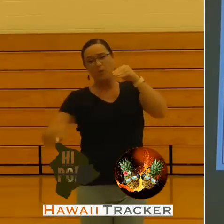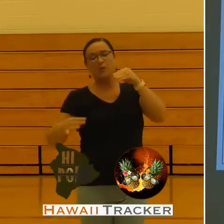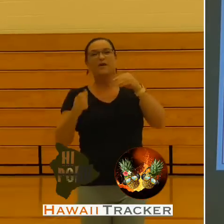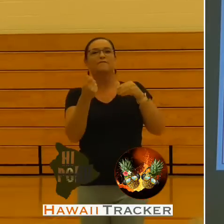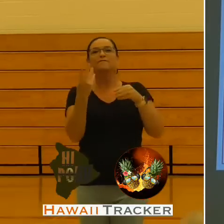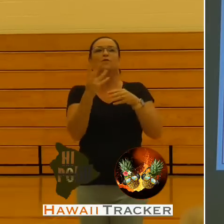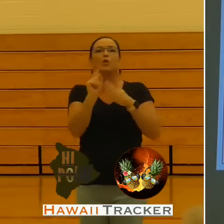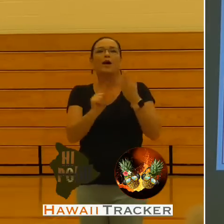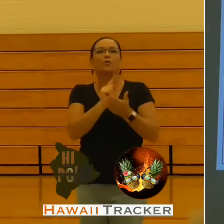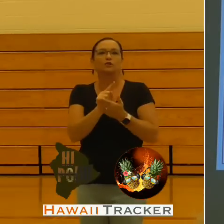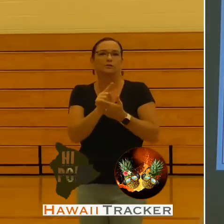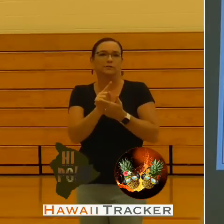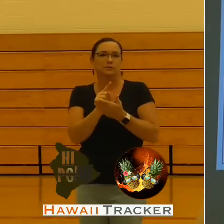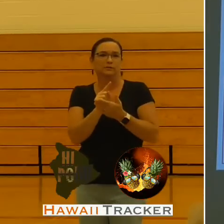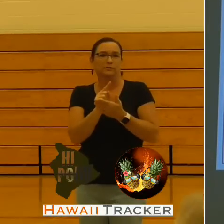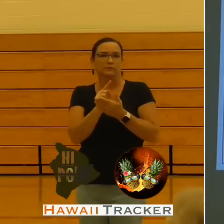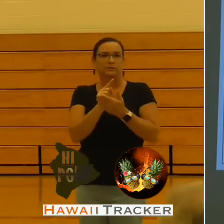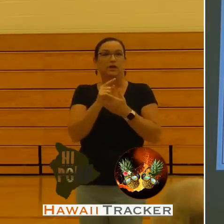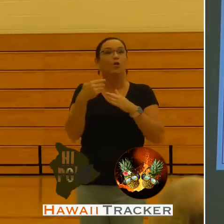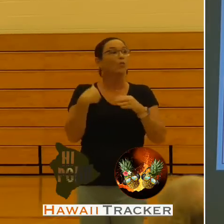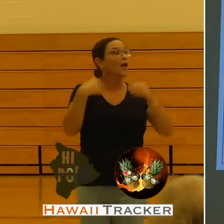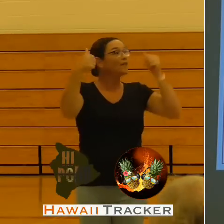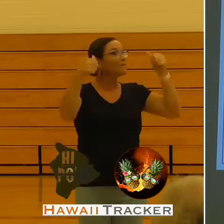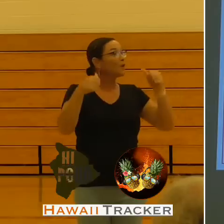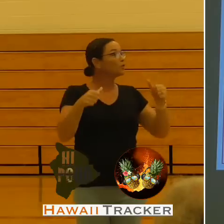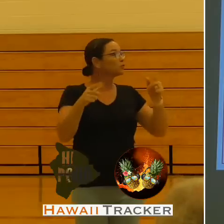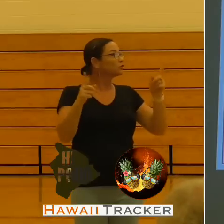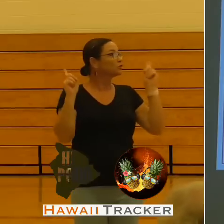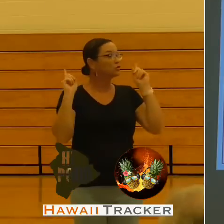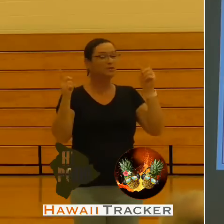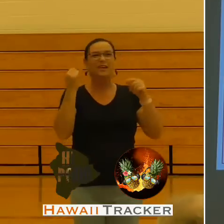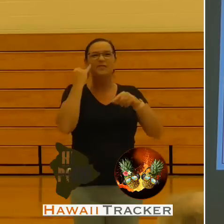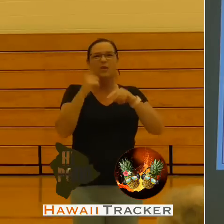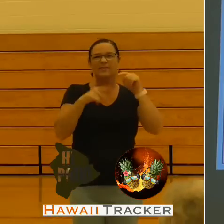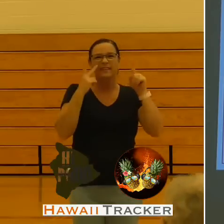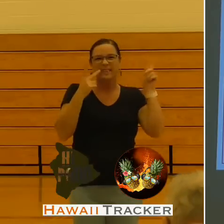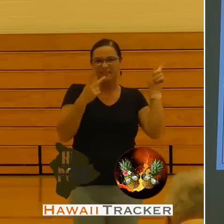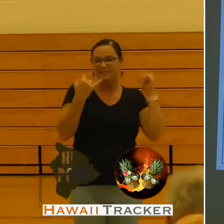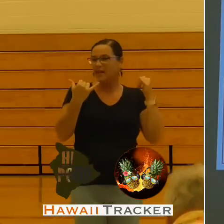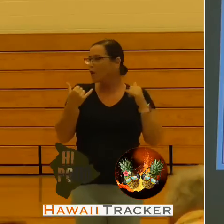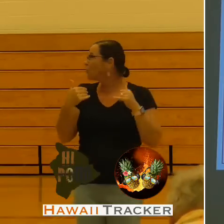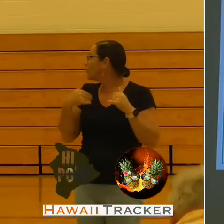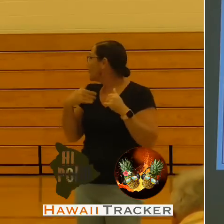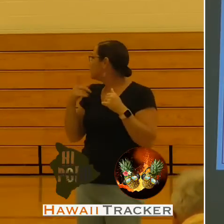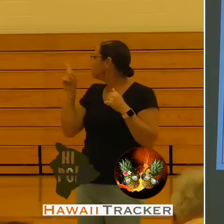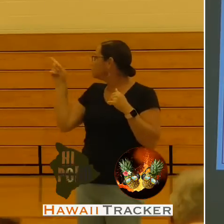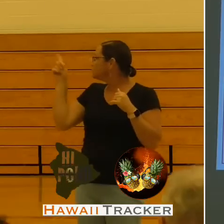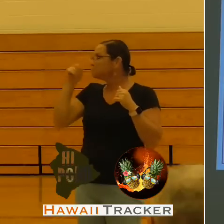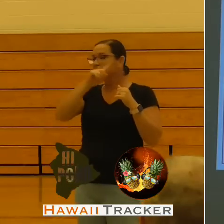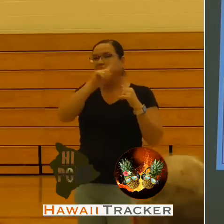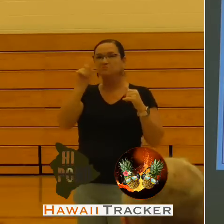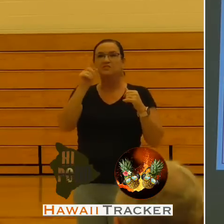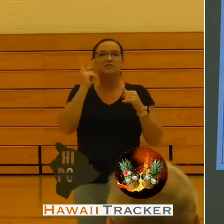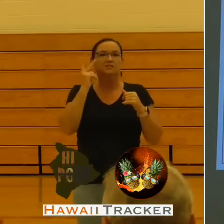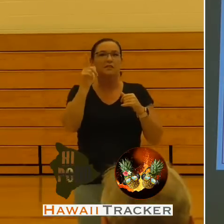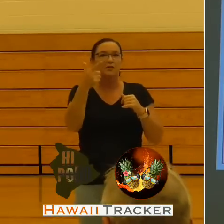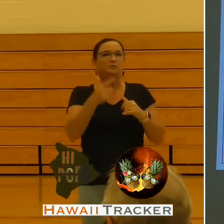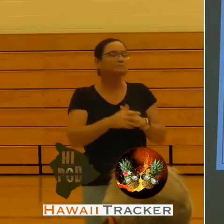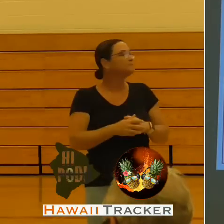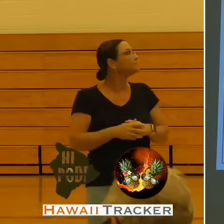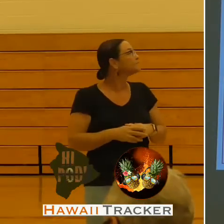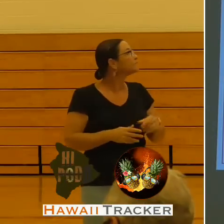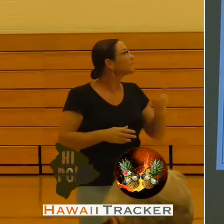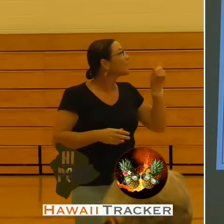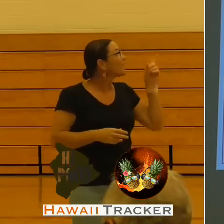here are the hours. We also have these posters around. If you can't see them, please go and check them out.